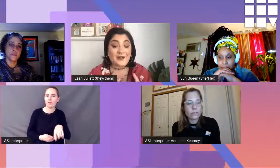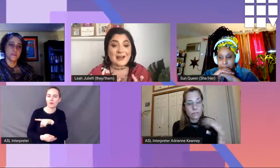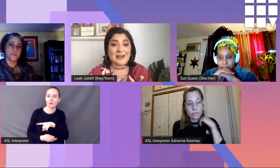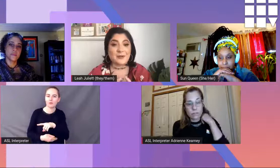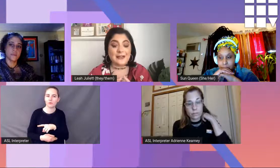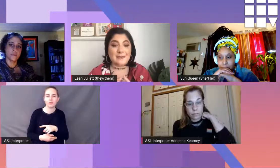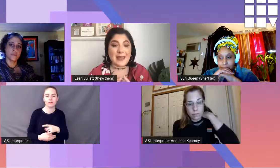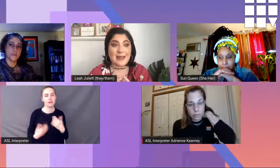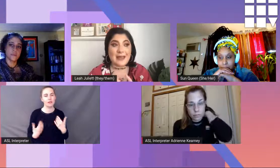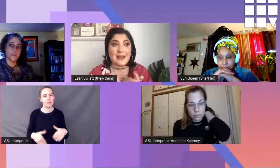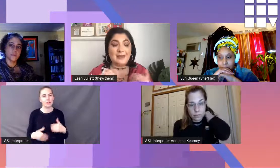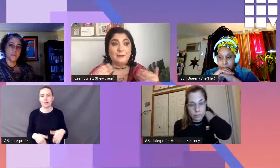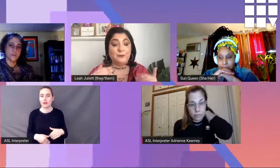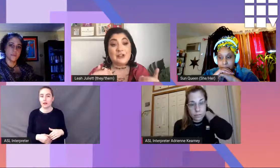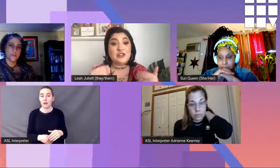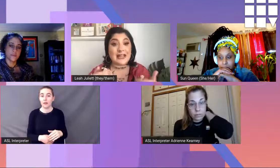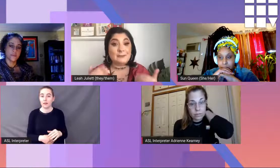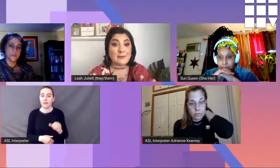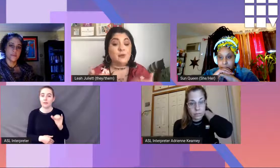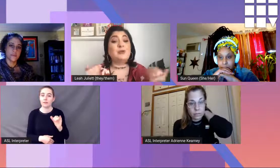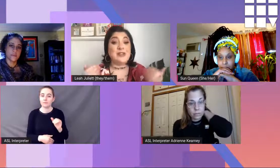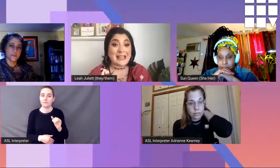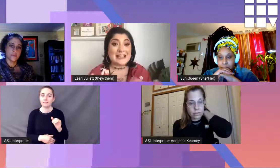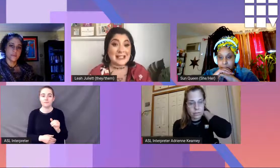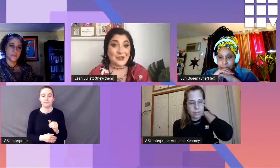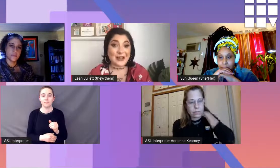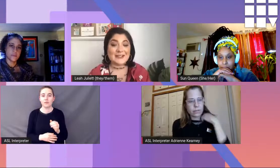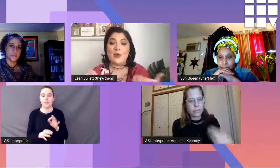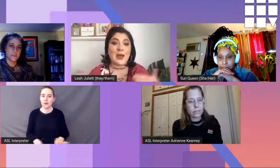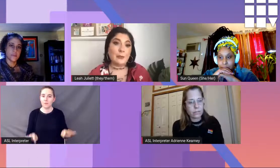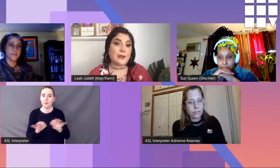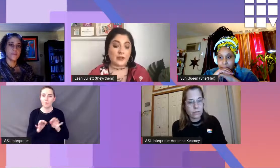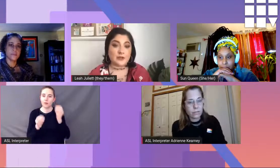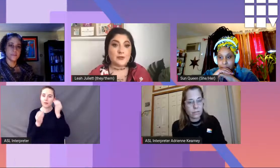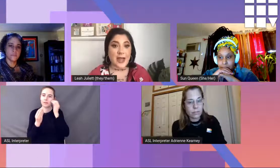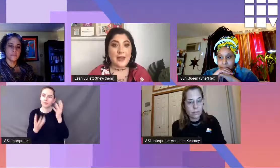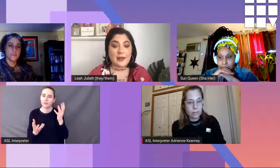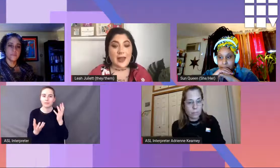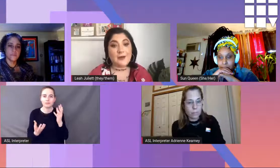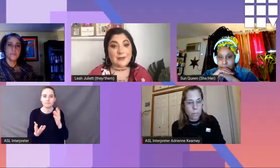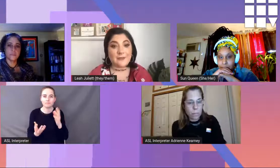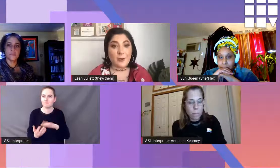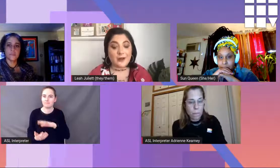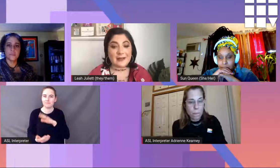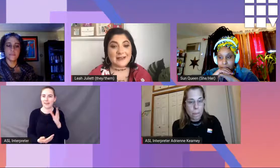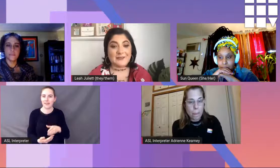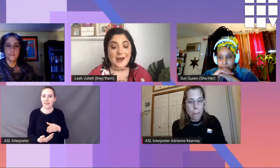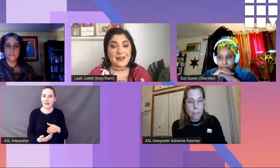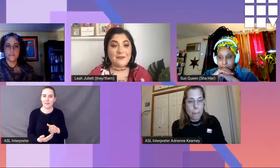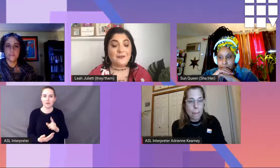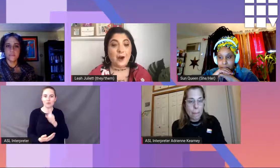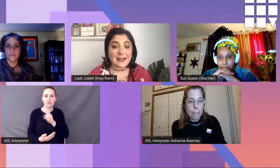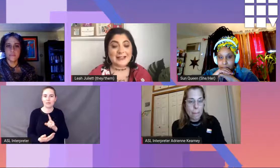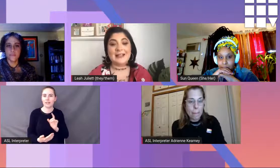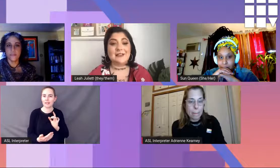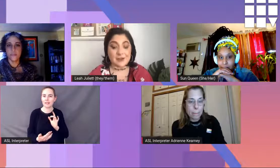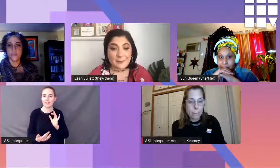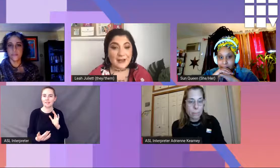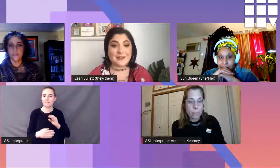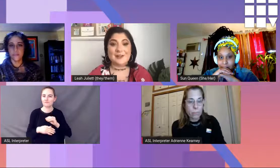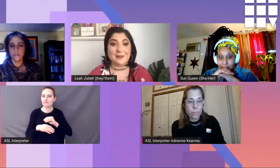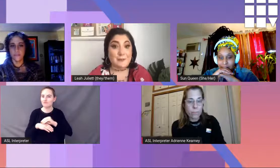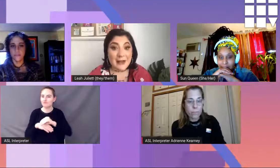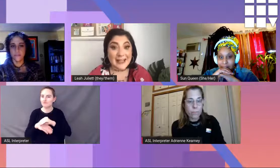message down, and it's going to make it reach less people who need to hear it. So I will never do that. I will never water myself down, even for audiences,